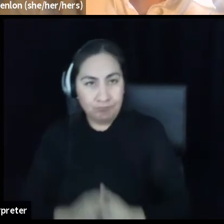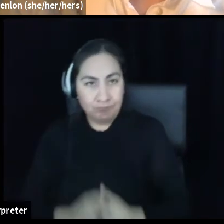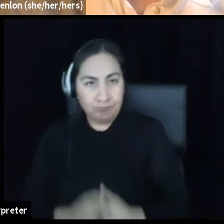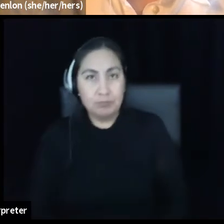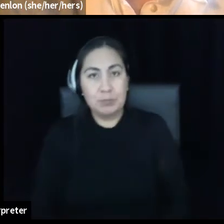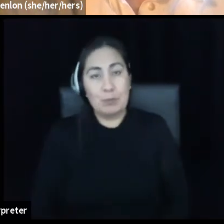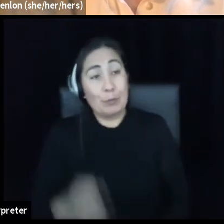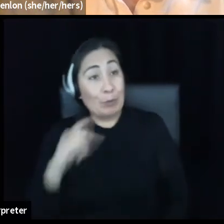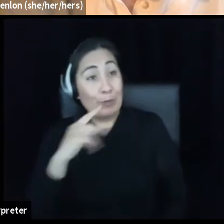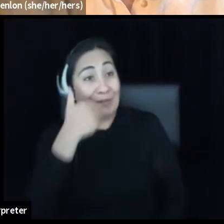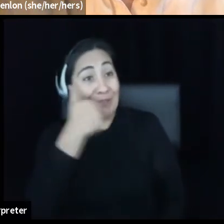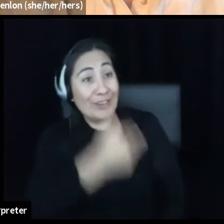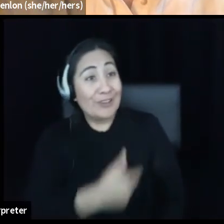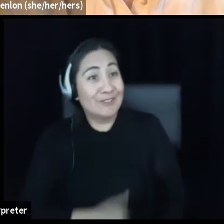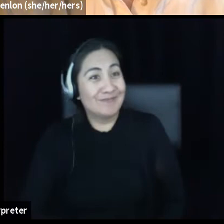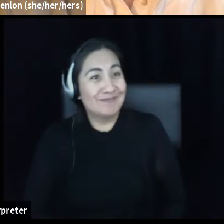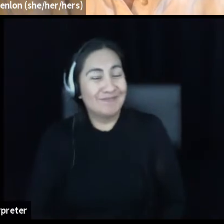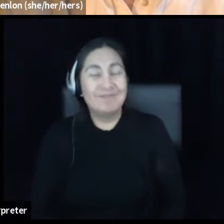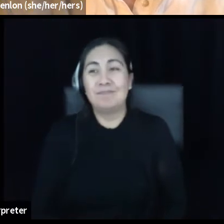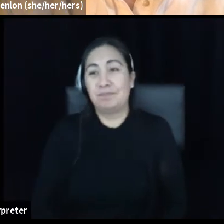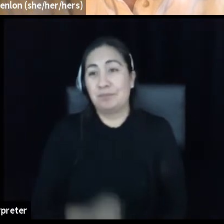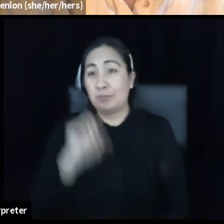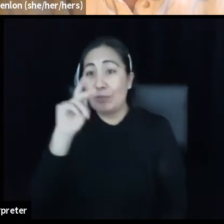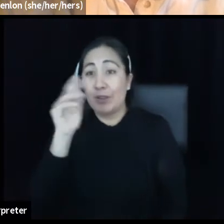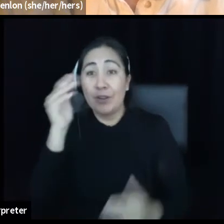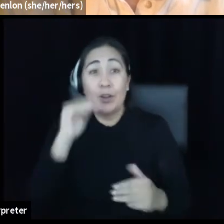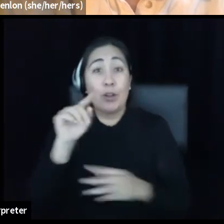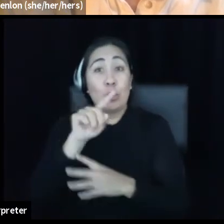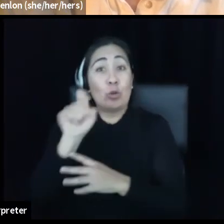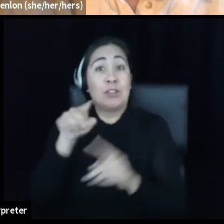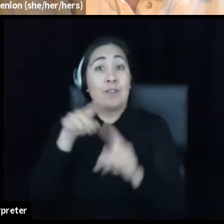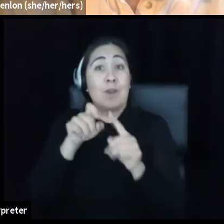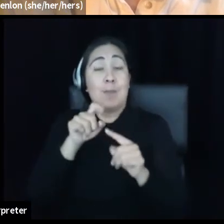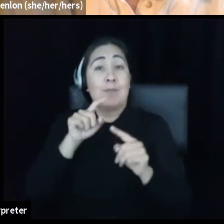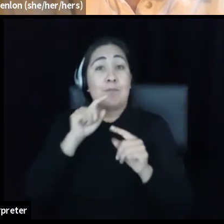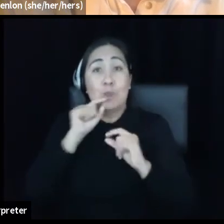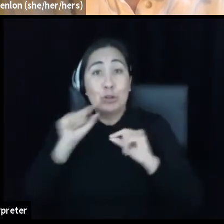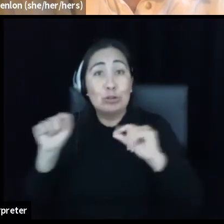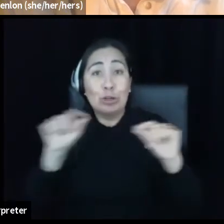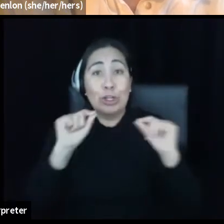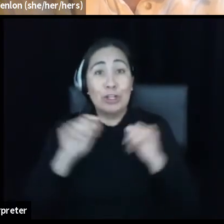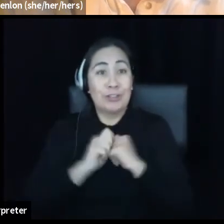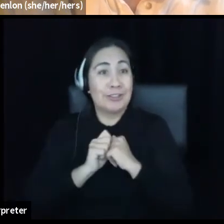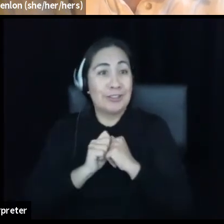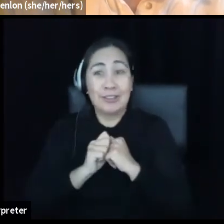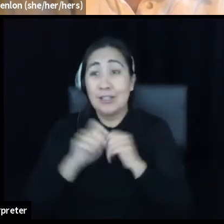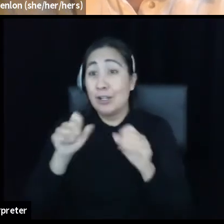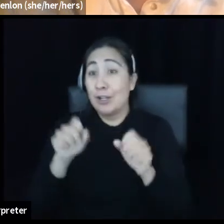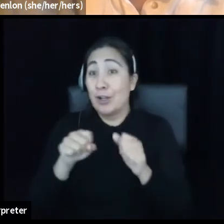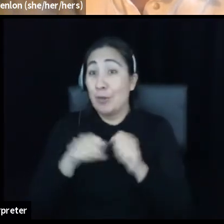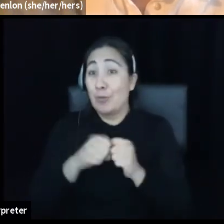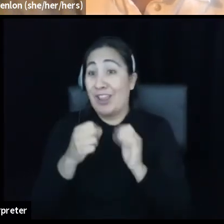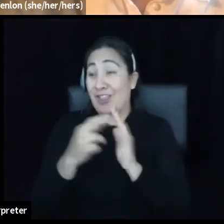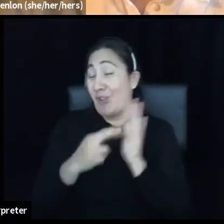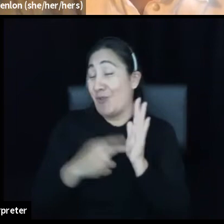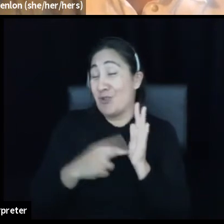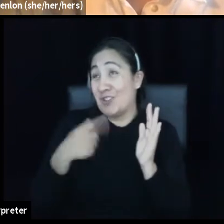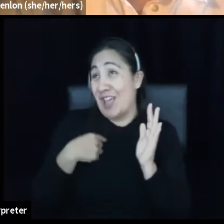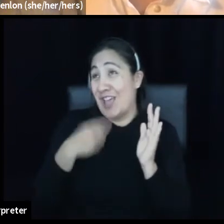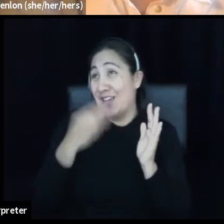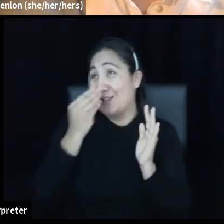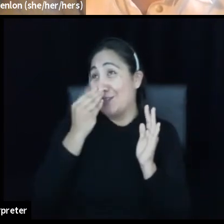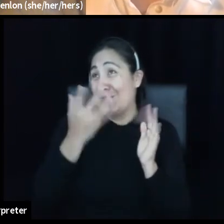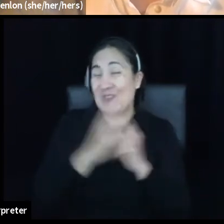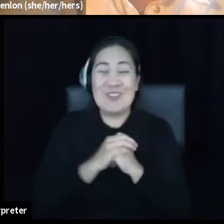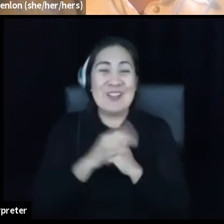Thank you. Okay, we have a question from Twitter. Breaking the rules and I don't hate it. This is about